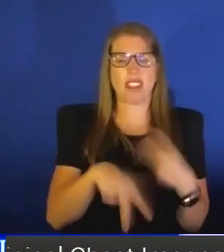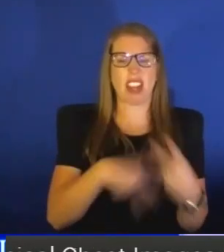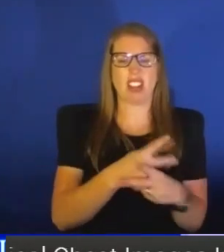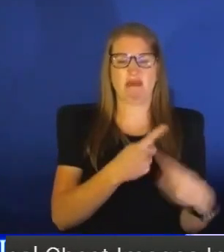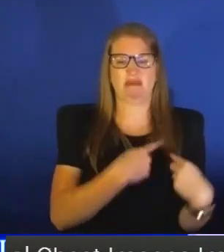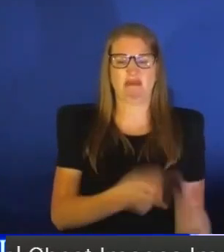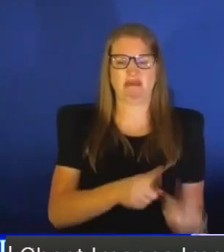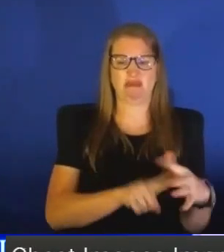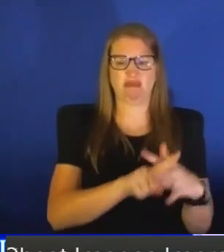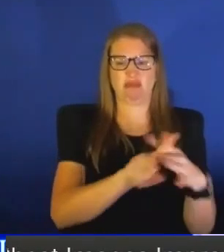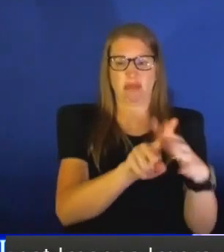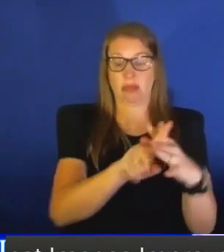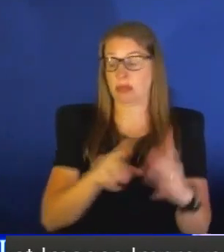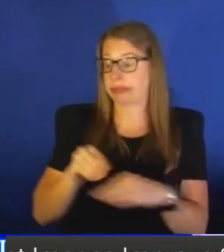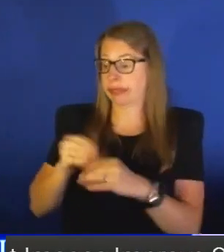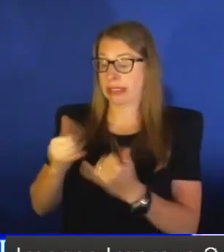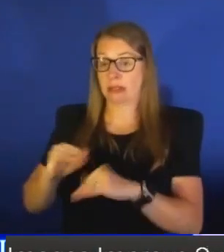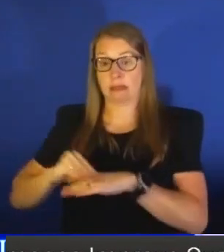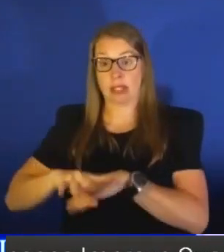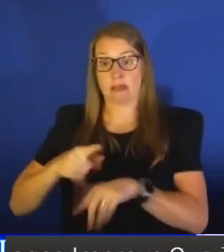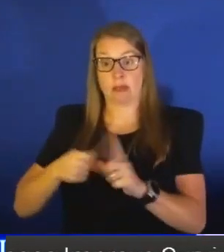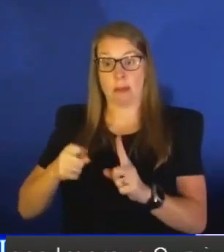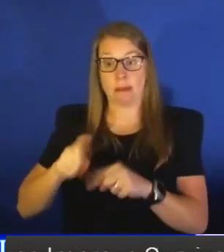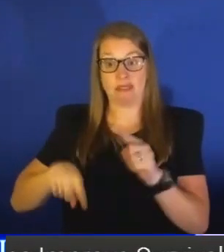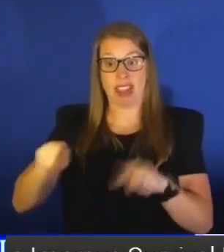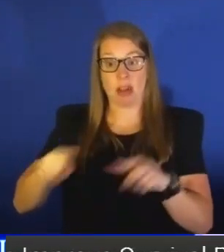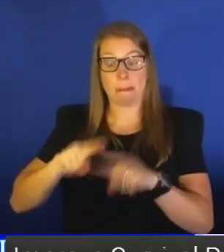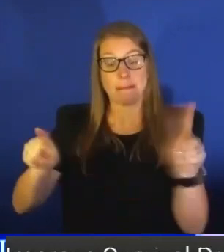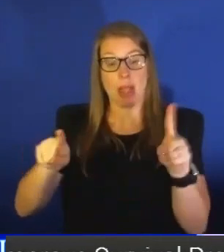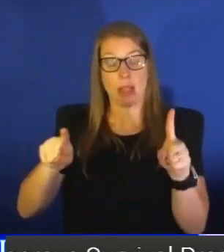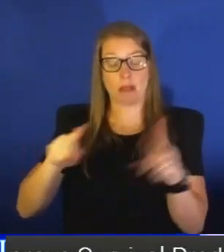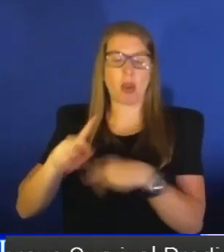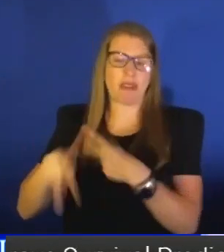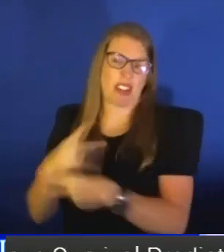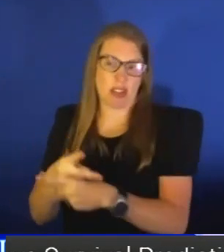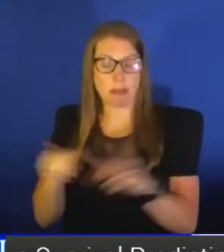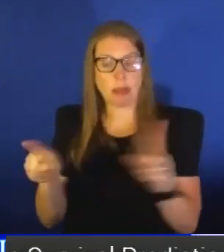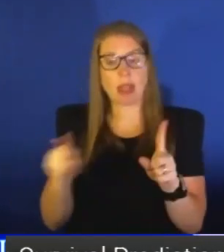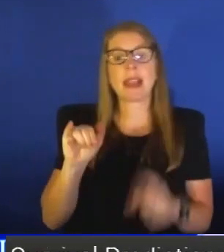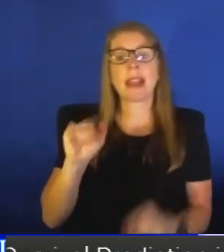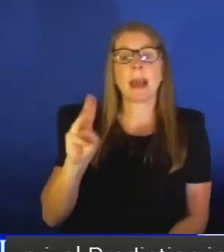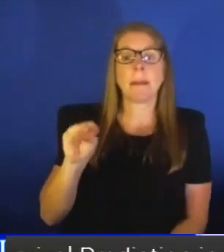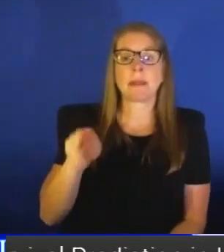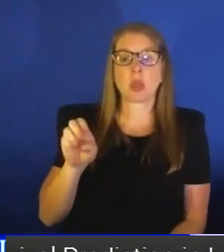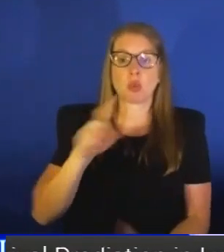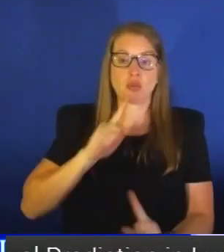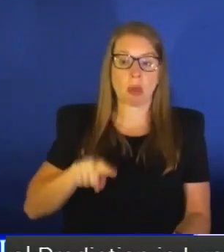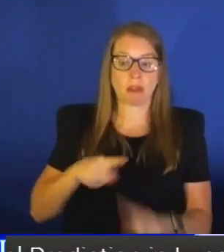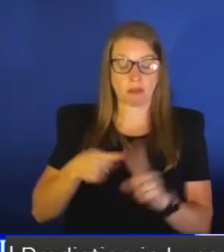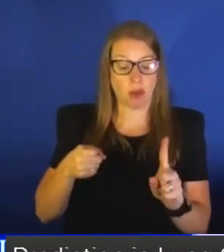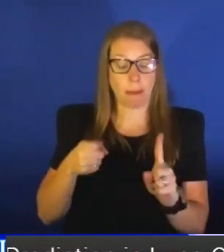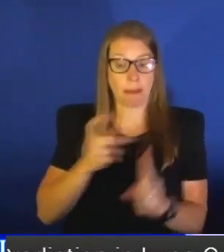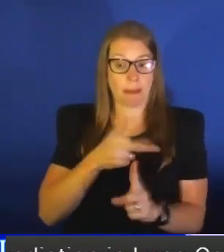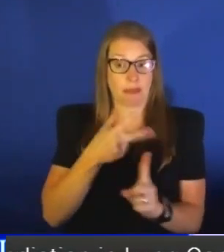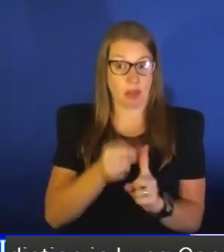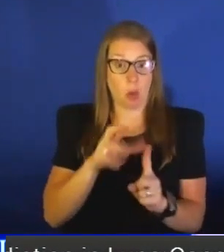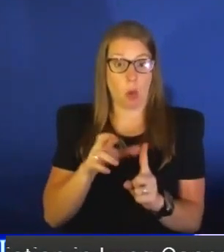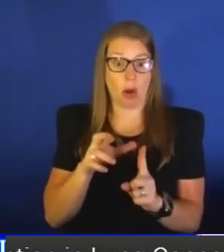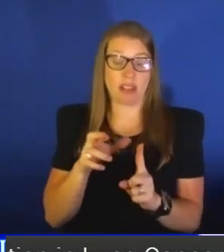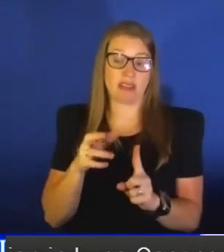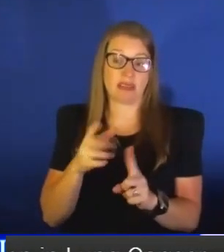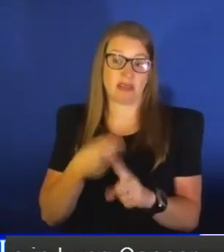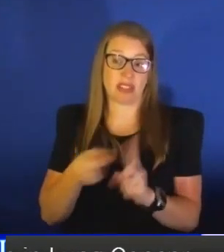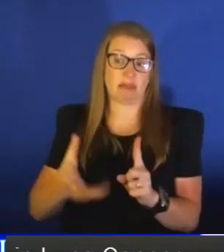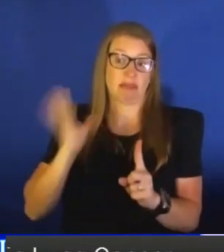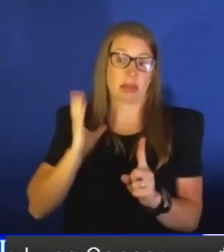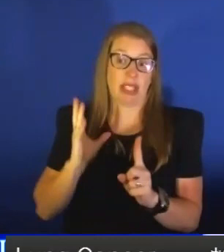variants. But the immune response that is created by the vaccines and or past infection, especially with the